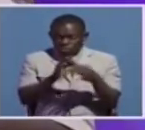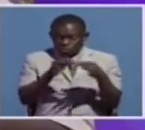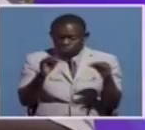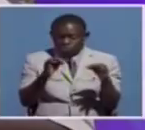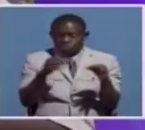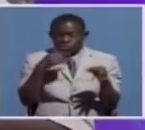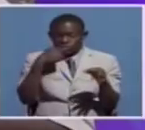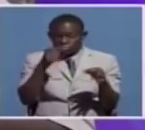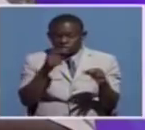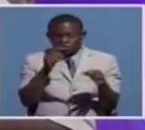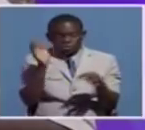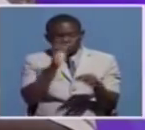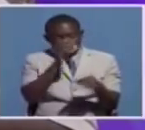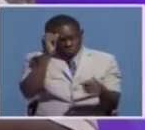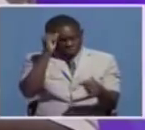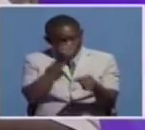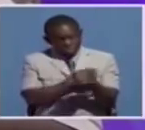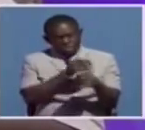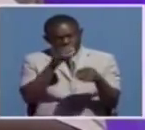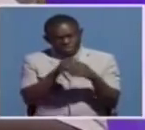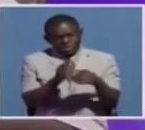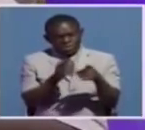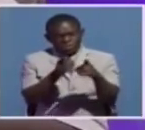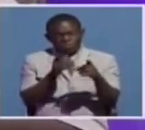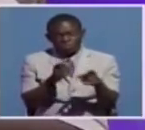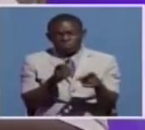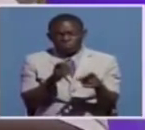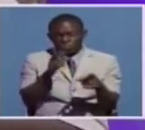shooting. What do we do? And he said, let the law take its course.